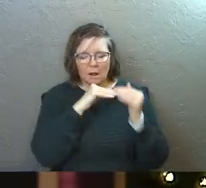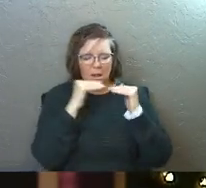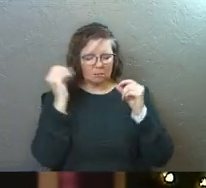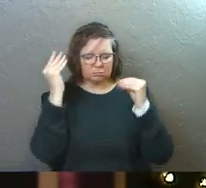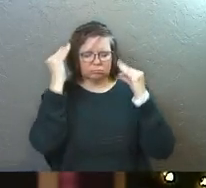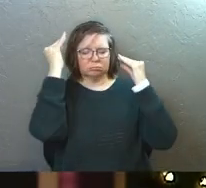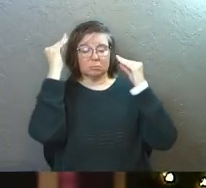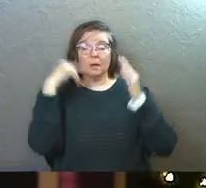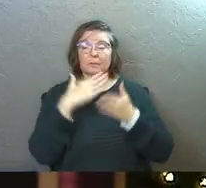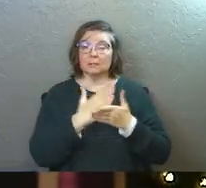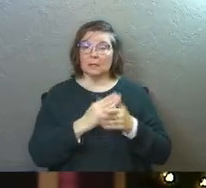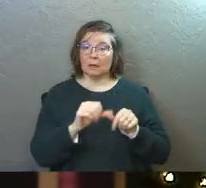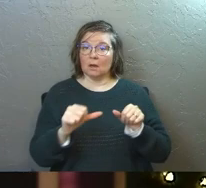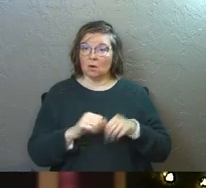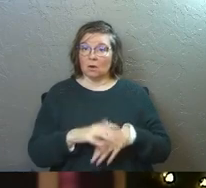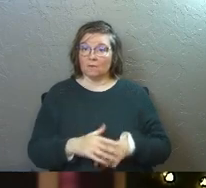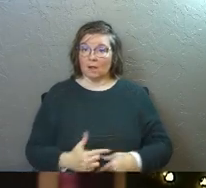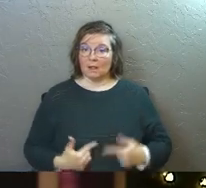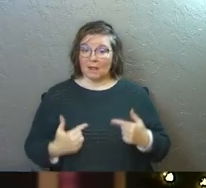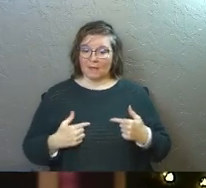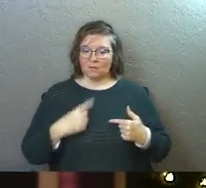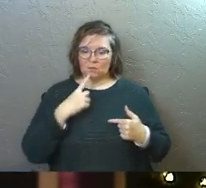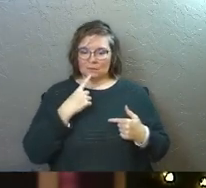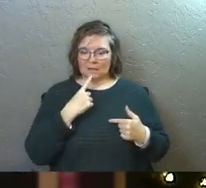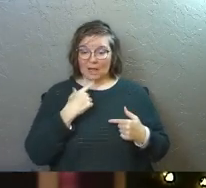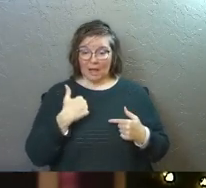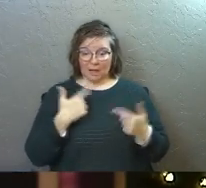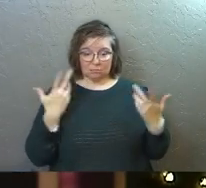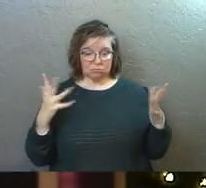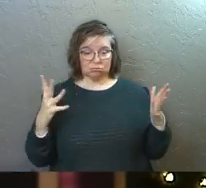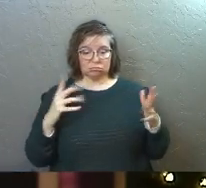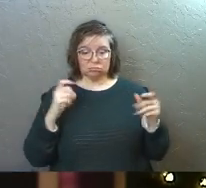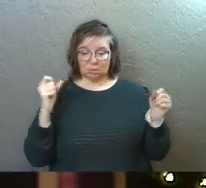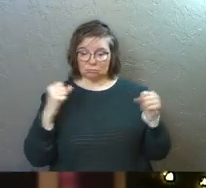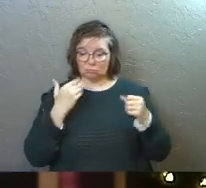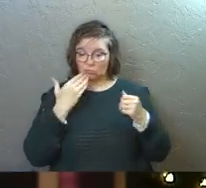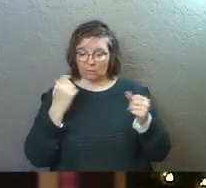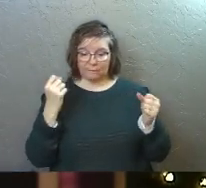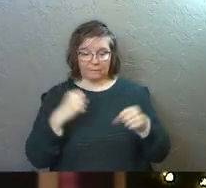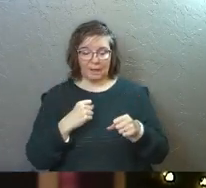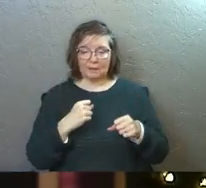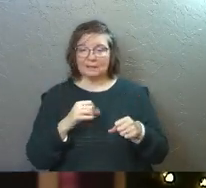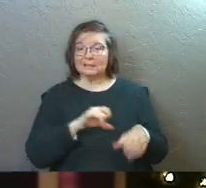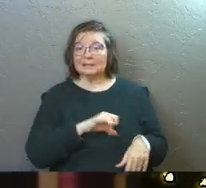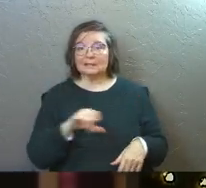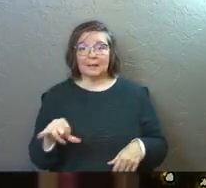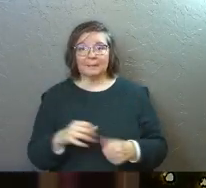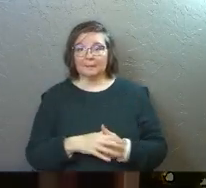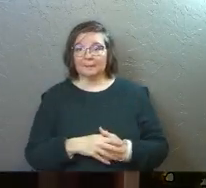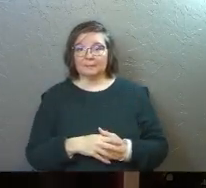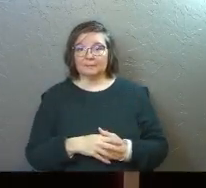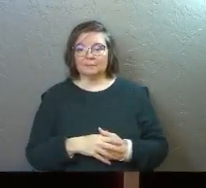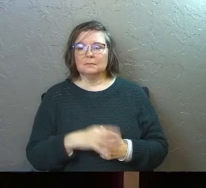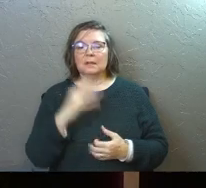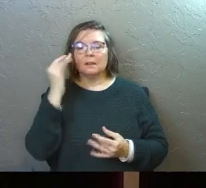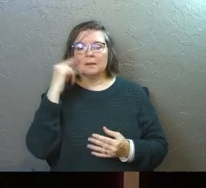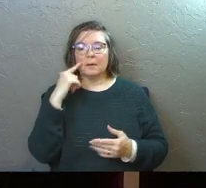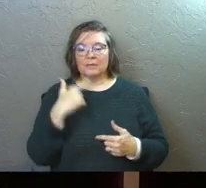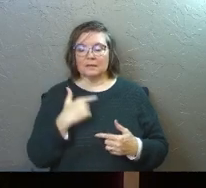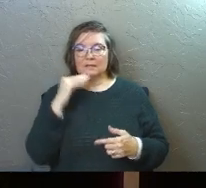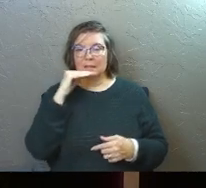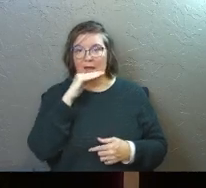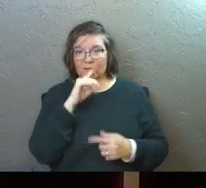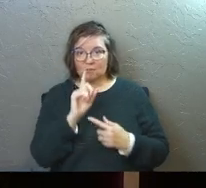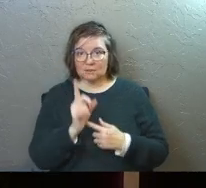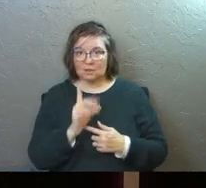this section, this area of our life, in the end, to say, I've done it, I fought the good fight, it's just the same. Let's think about these lies